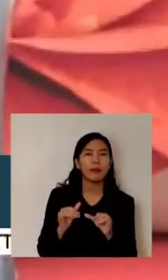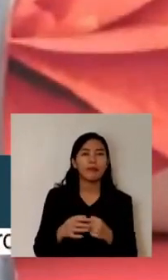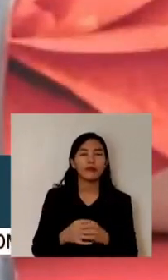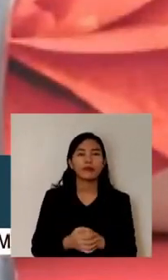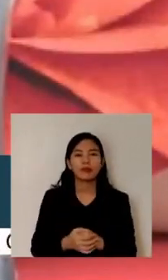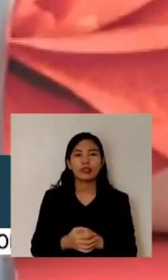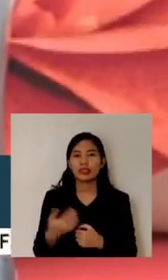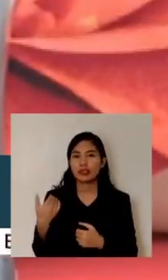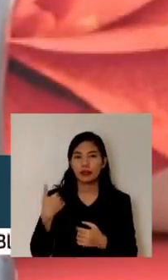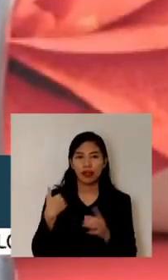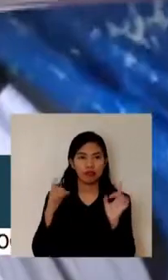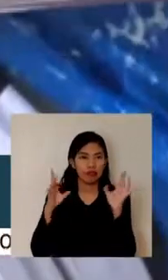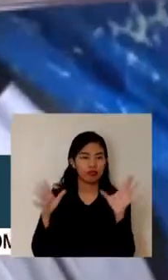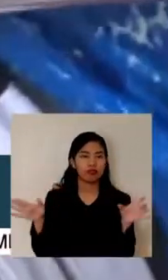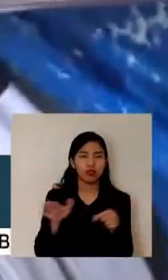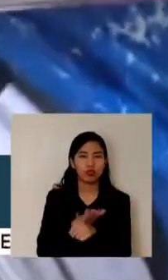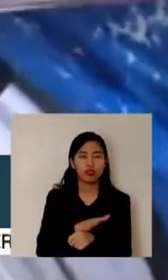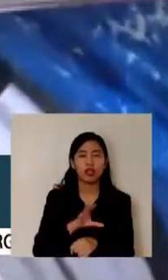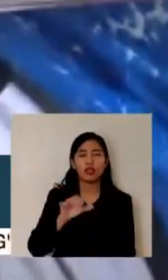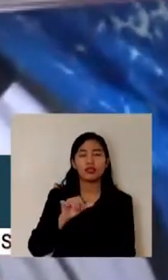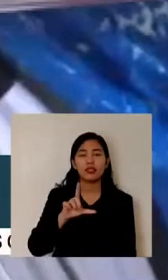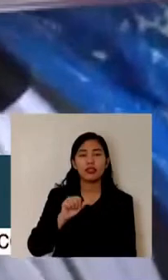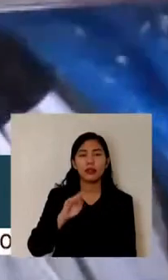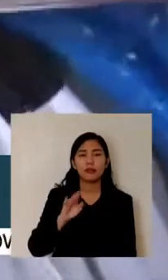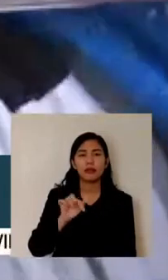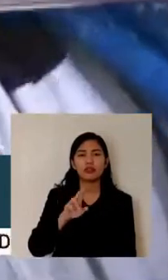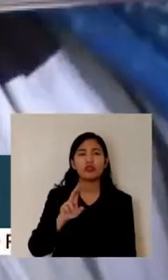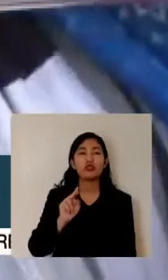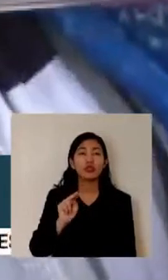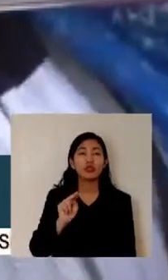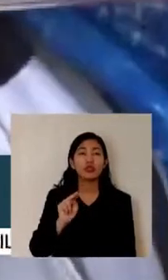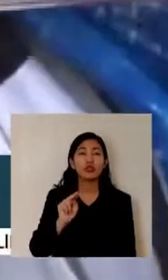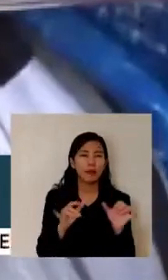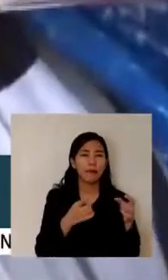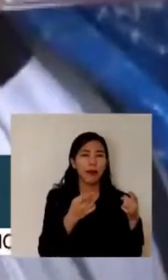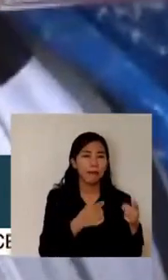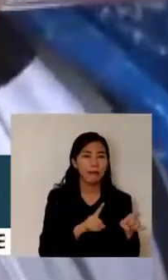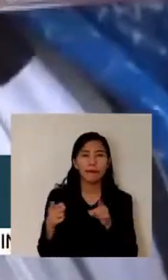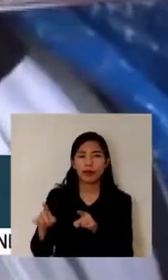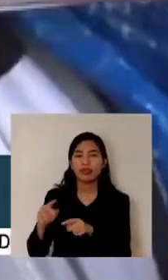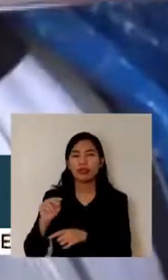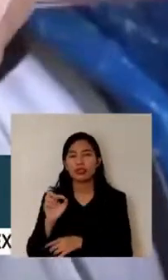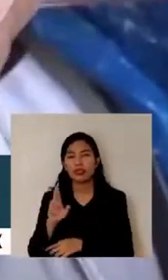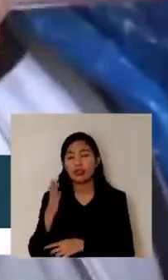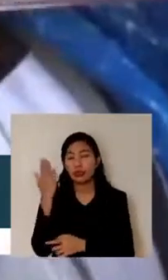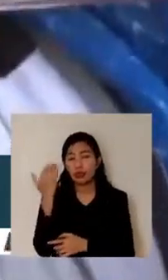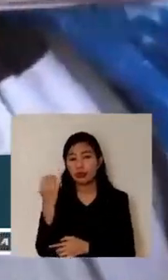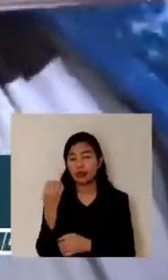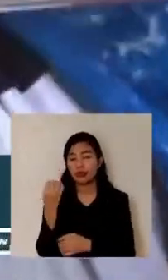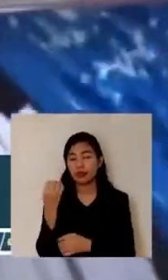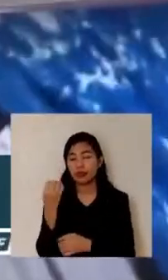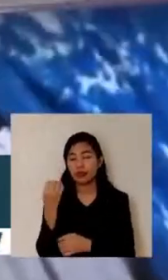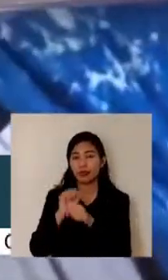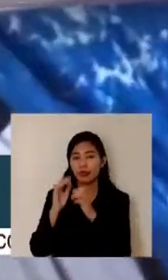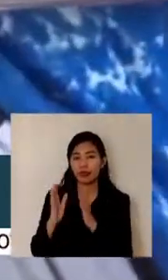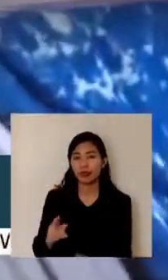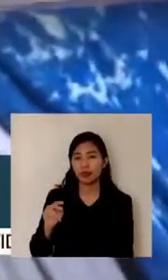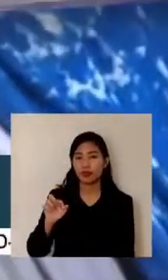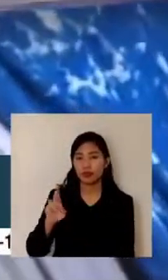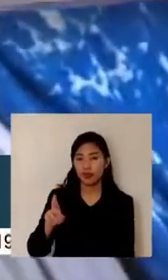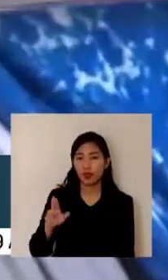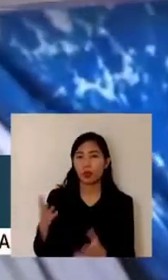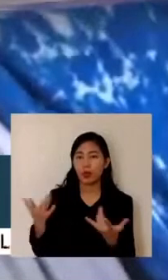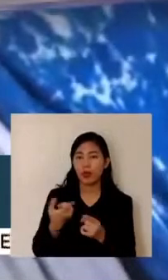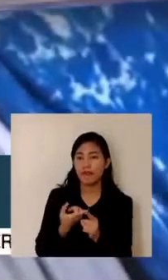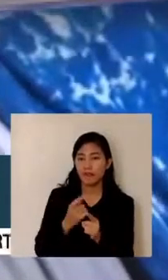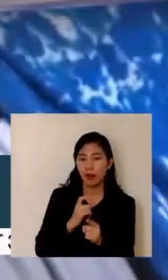that Calabarzon was just following the trend in Metro Manila because many workers in the capital region are also from Calabarzon.